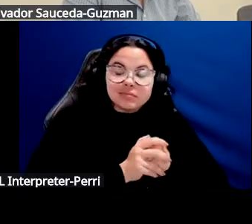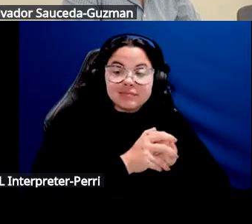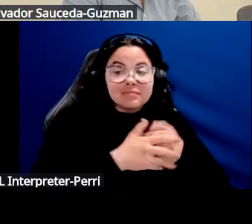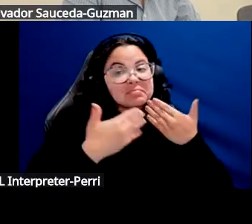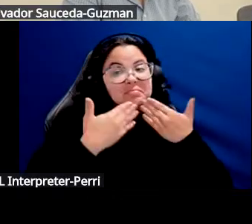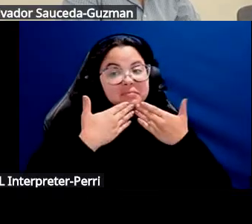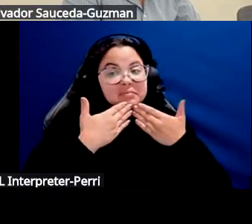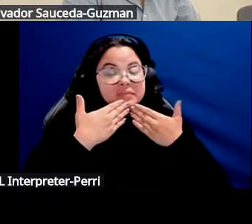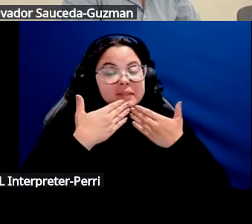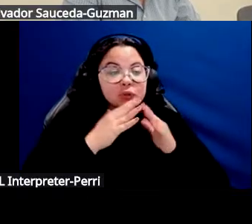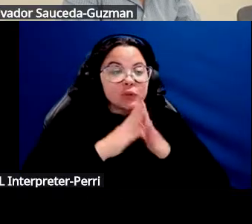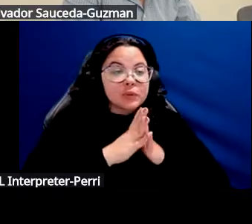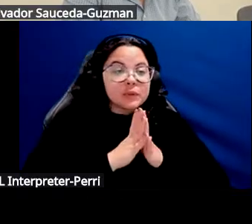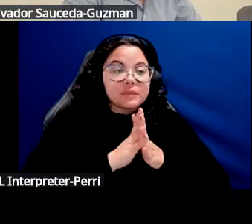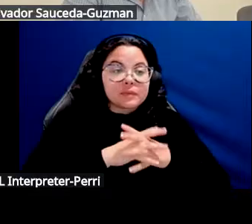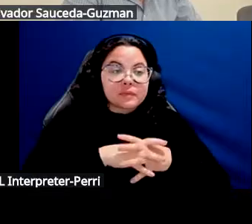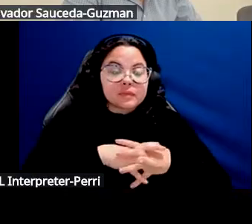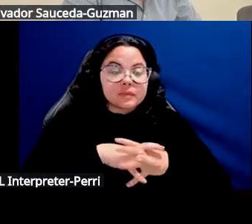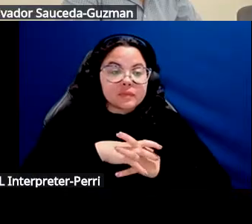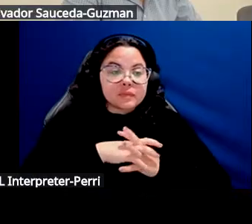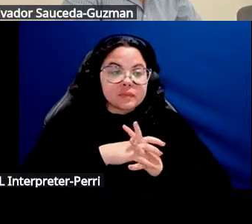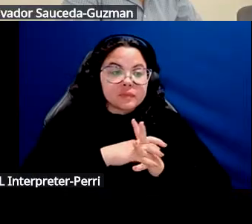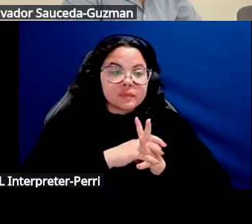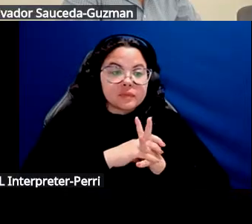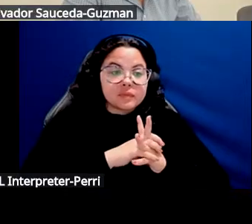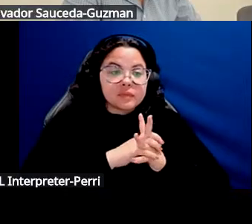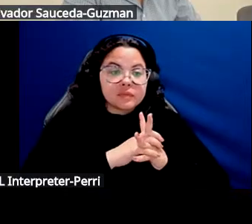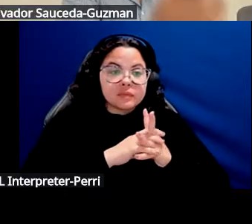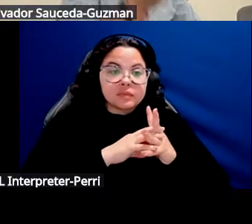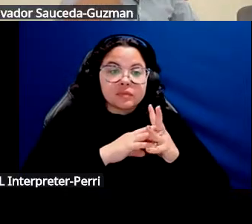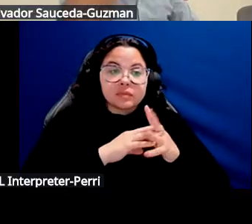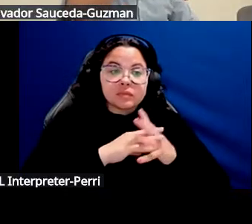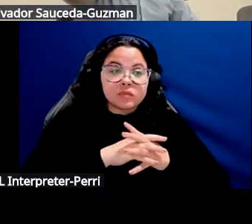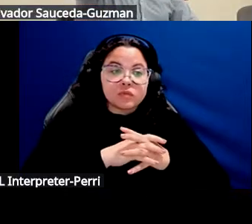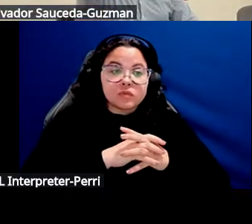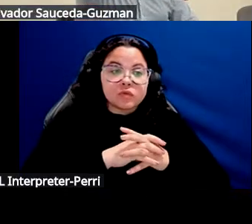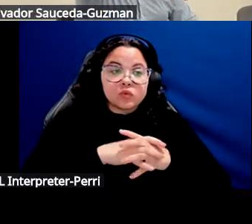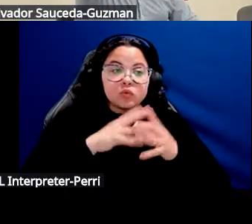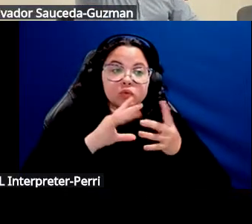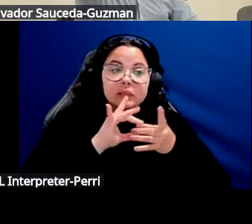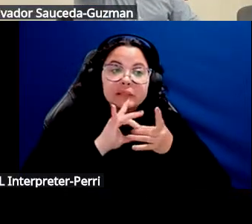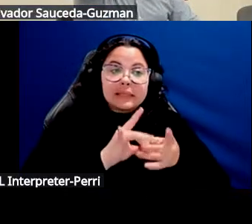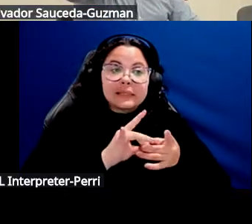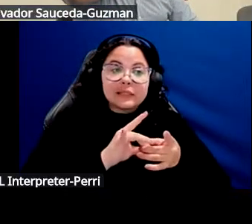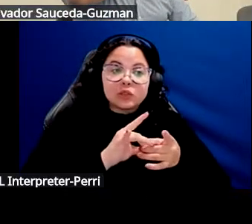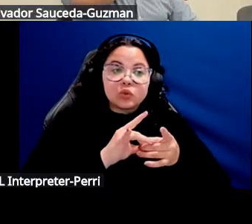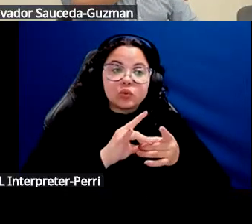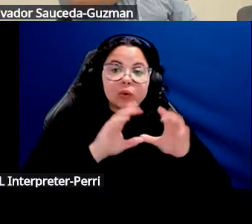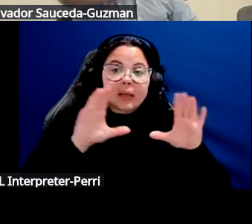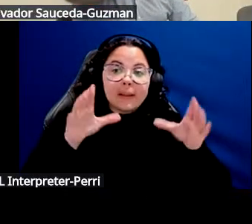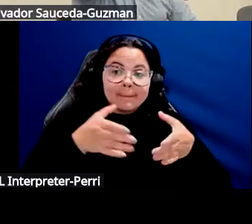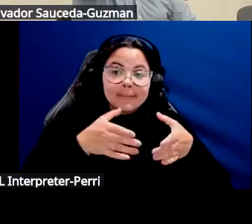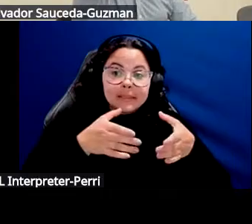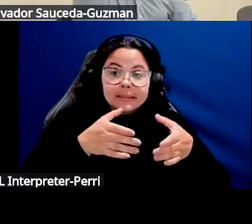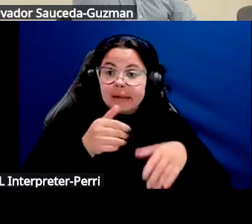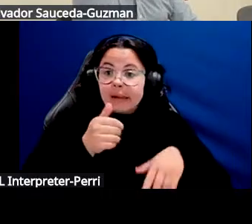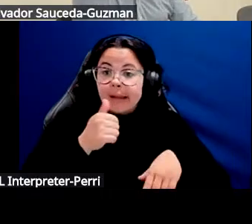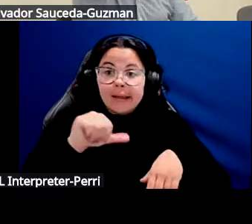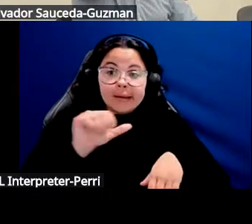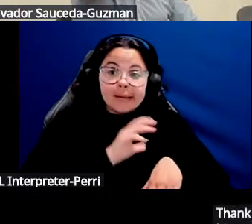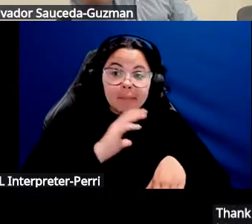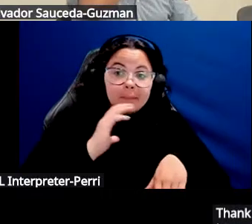Thank you. As concerning any of the committees, does any of the commissioners have